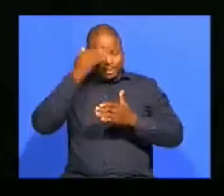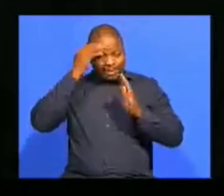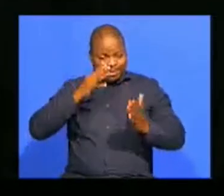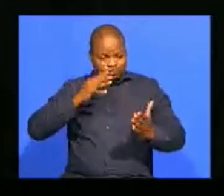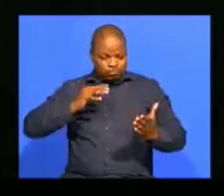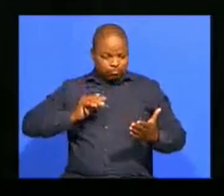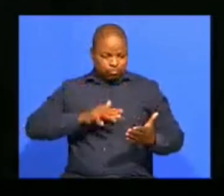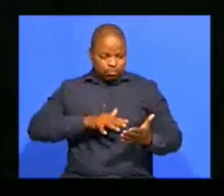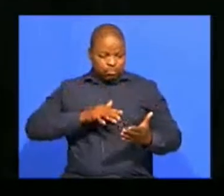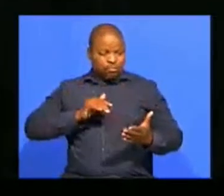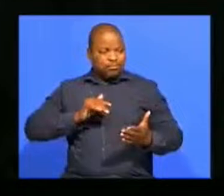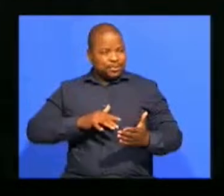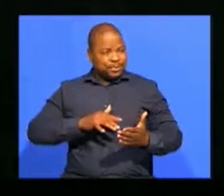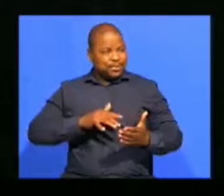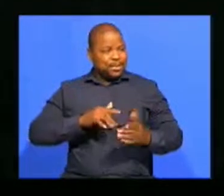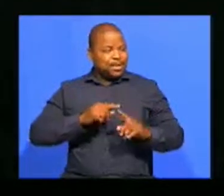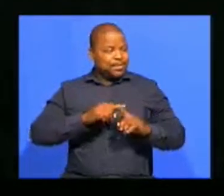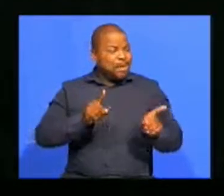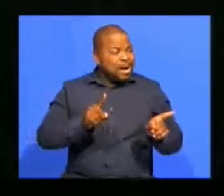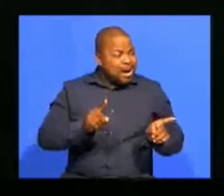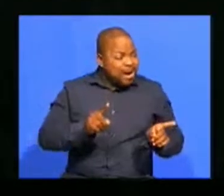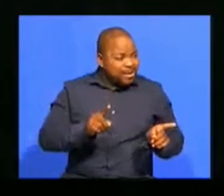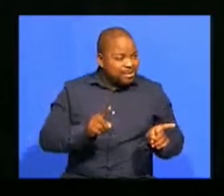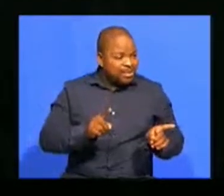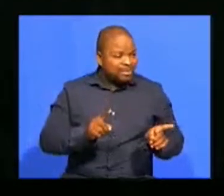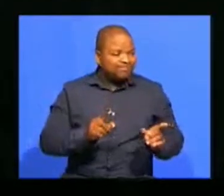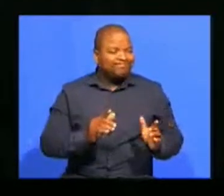study. But we are as yet to